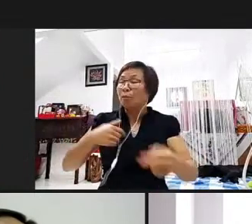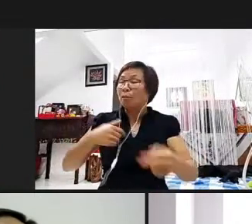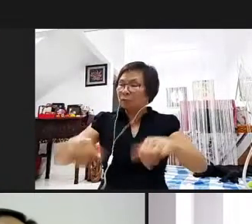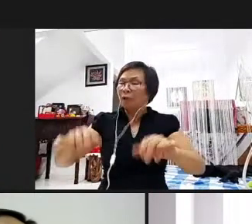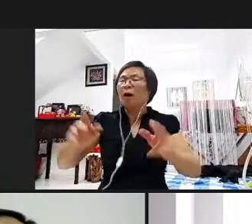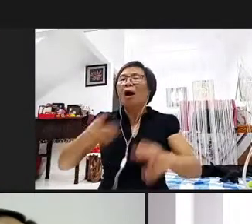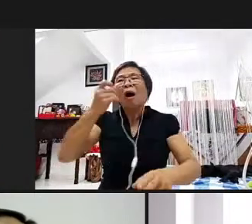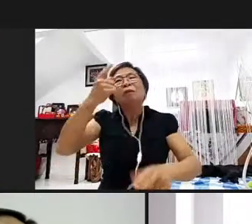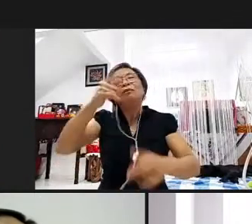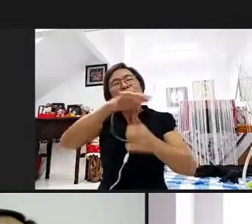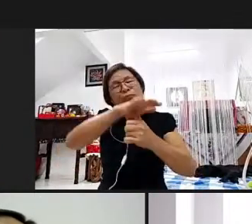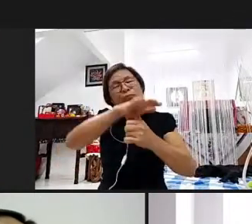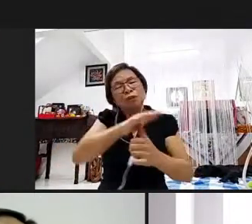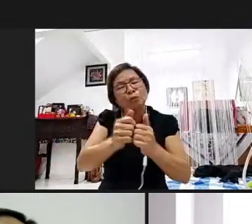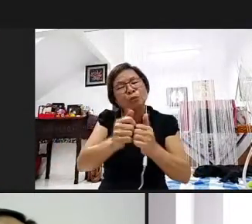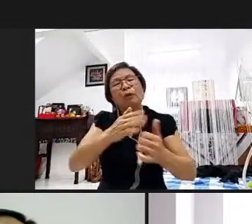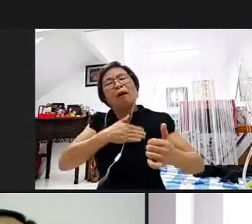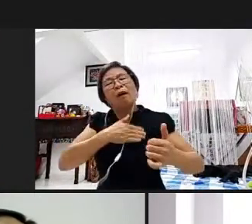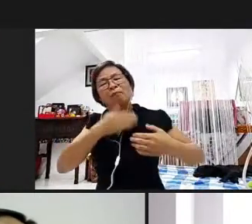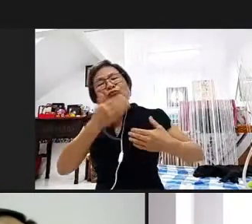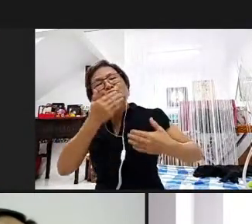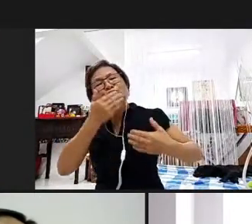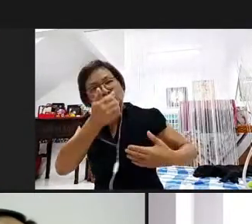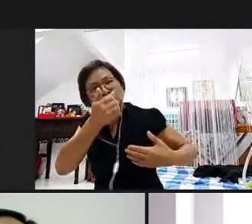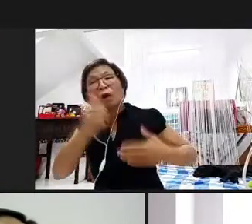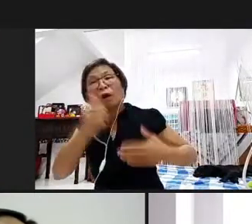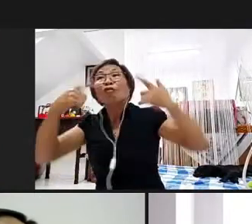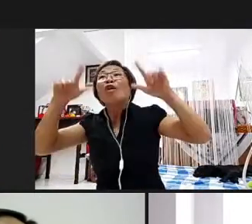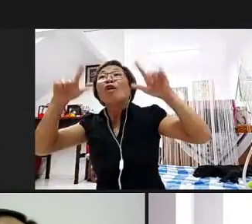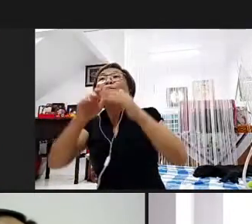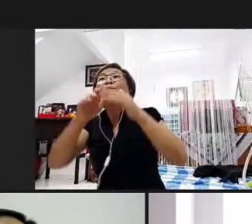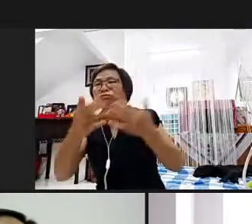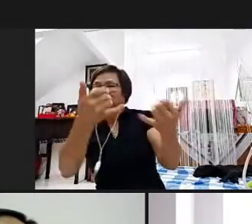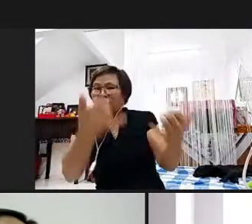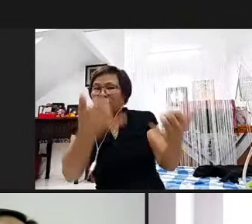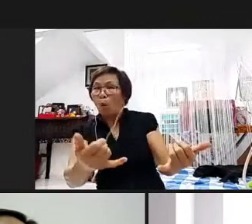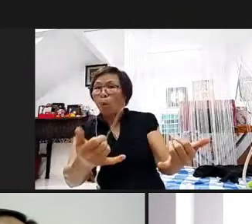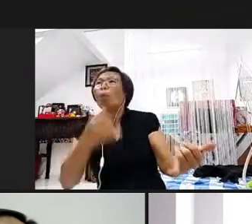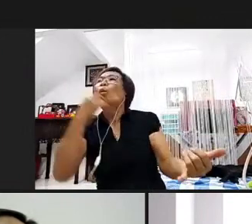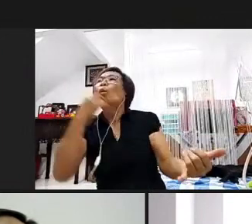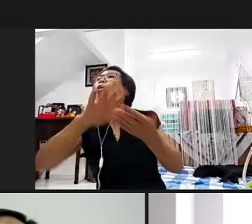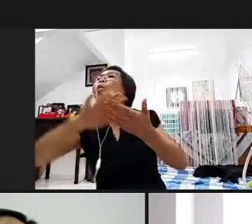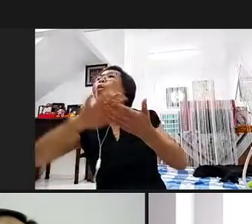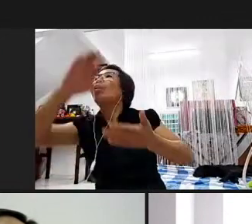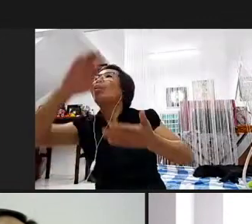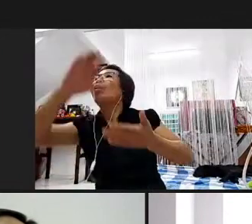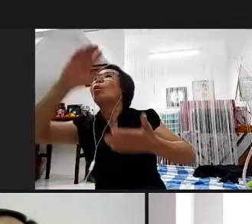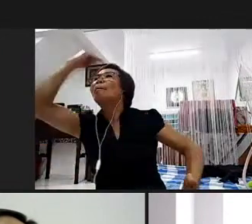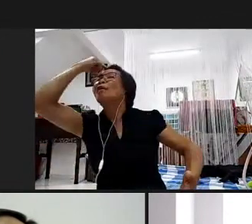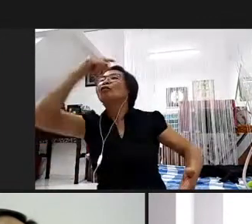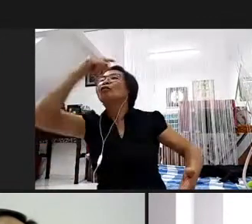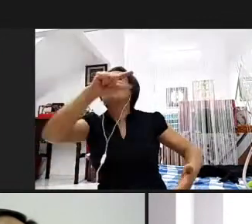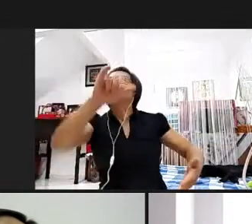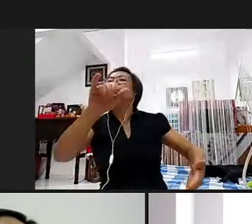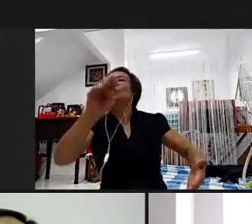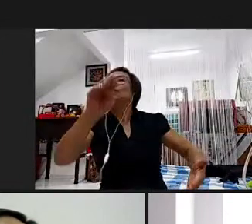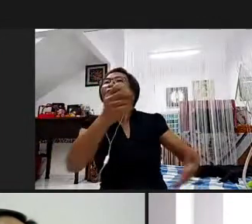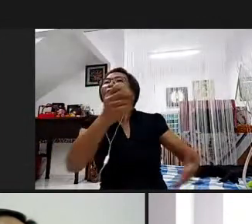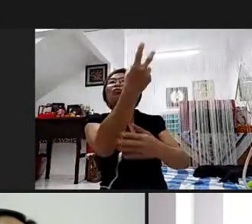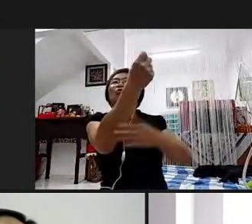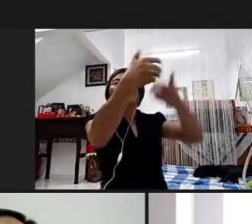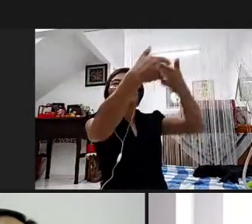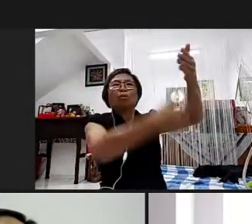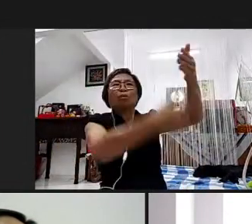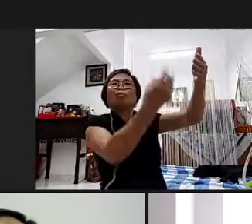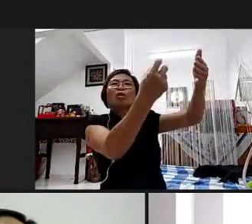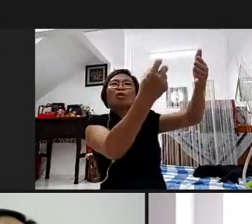with Kindness. And the other famous one is Now, Who Wants to Learn Mindful Gym? The 12 Mindful Tools for